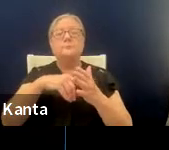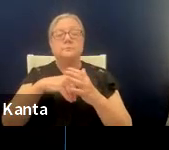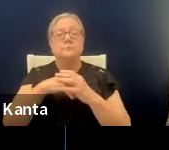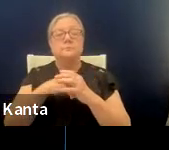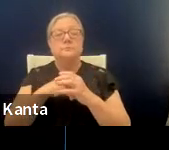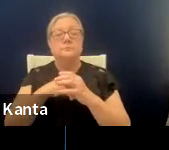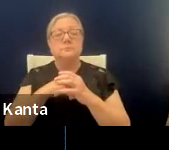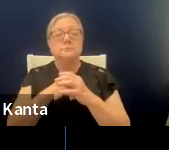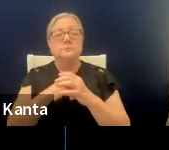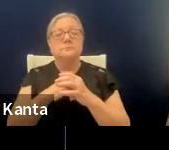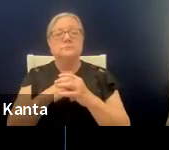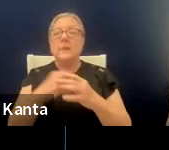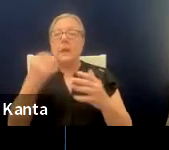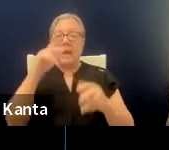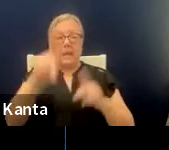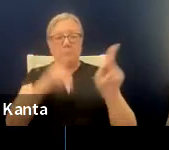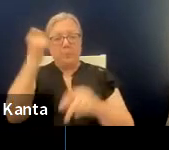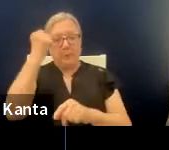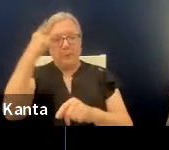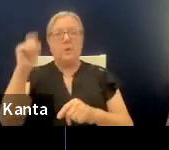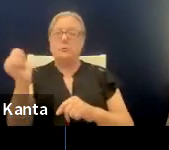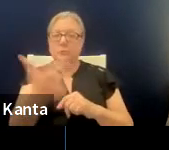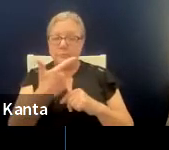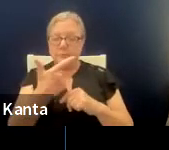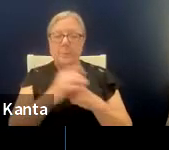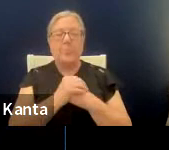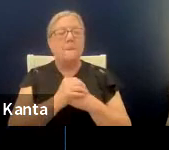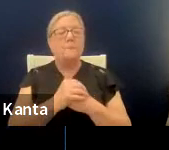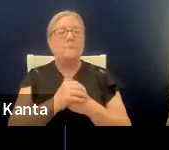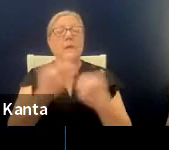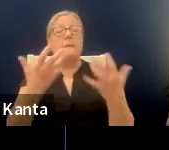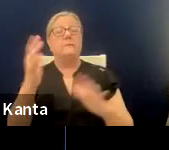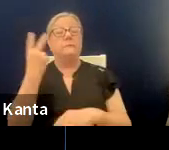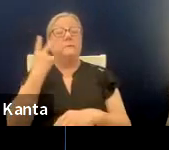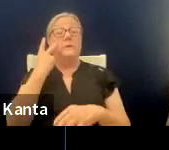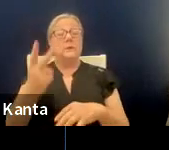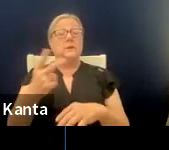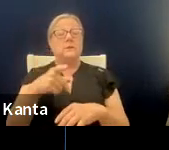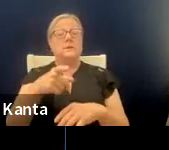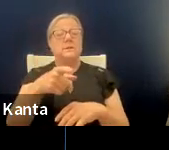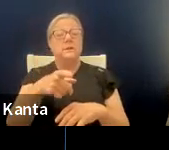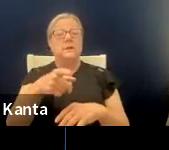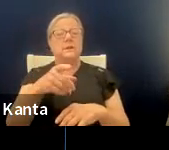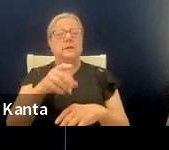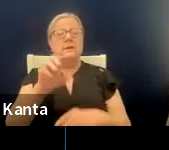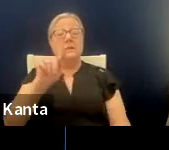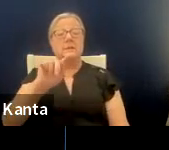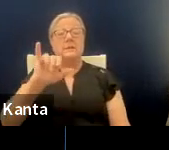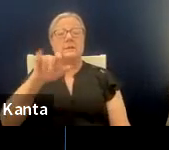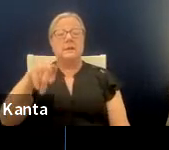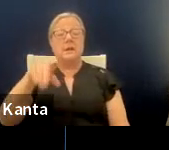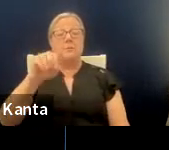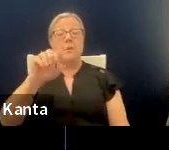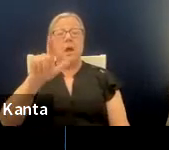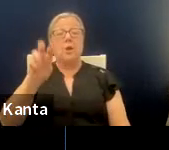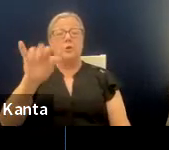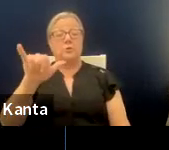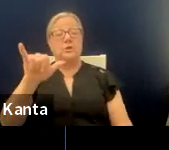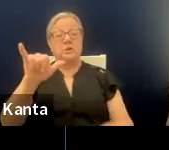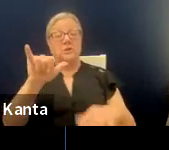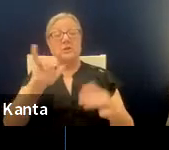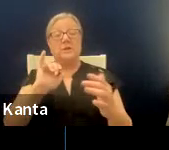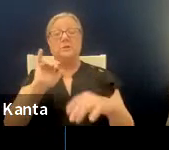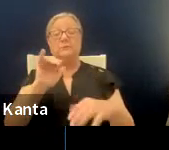seen some typologies on the web page, and these